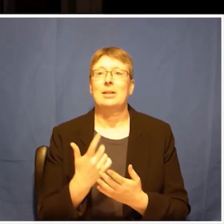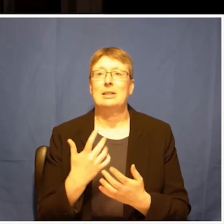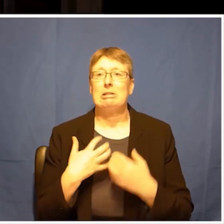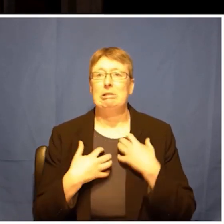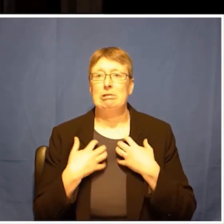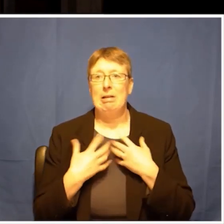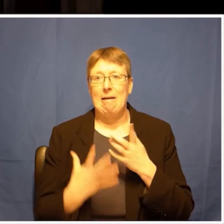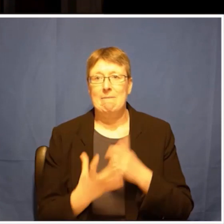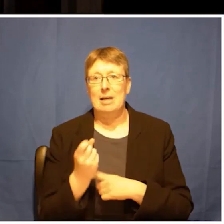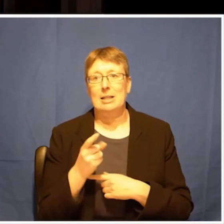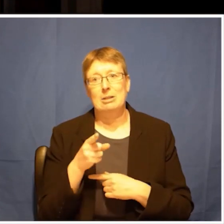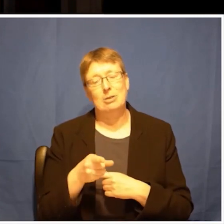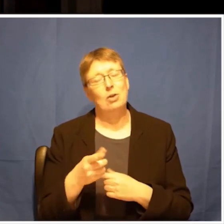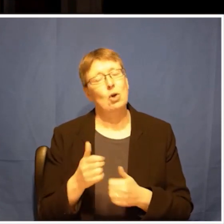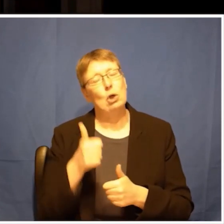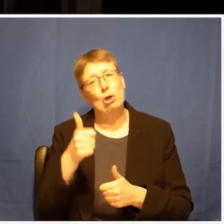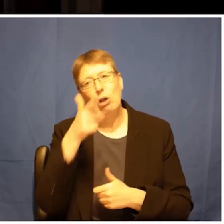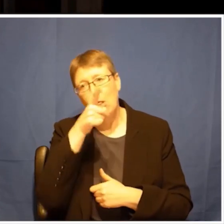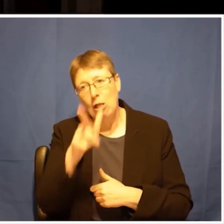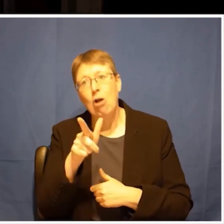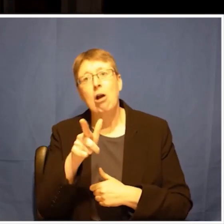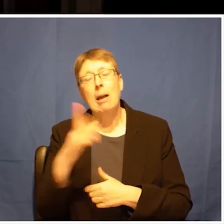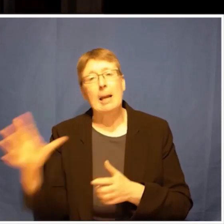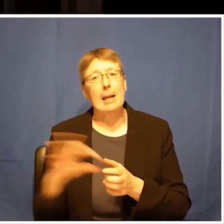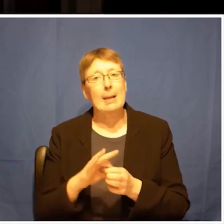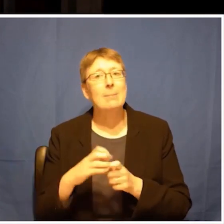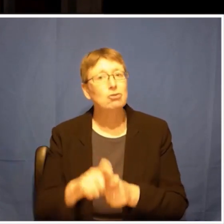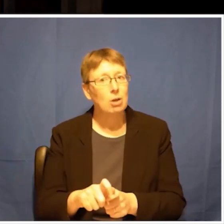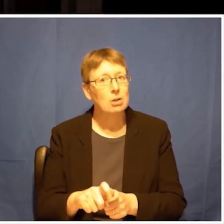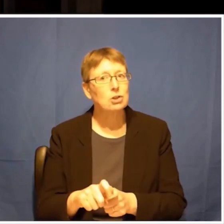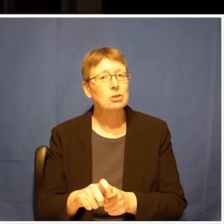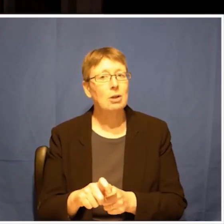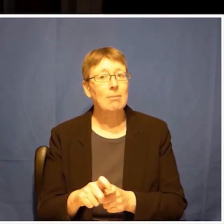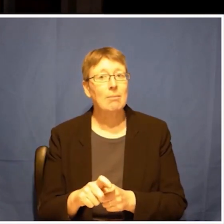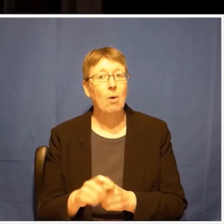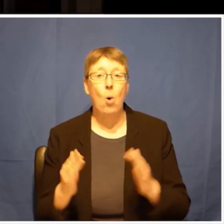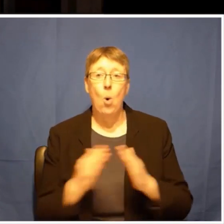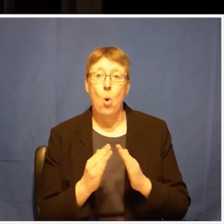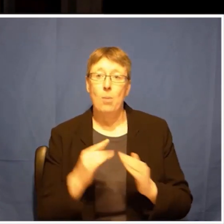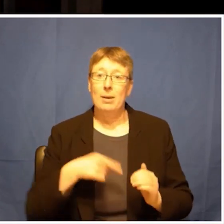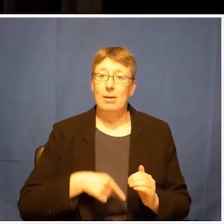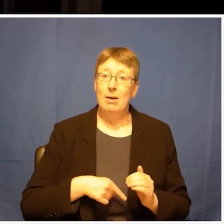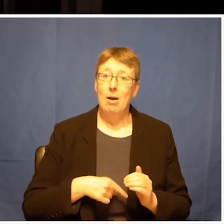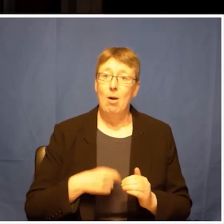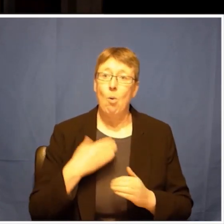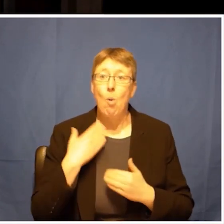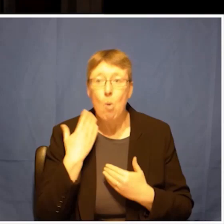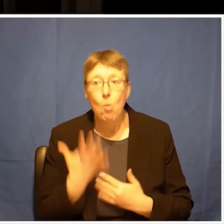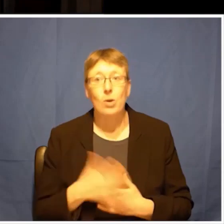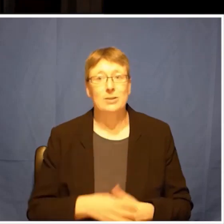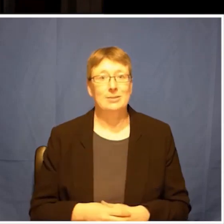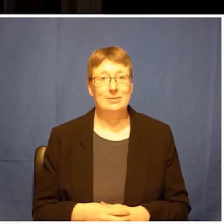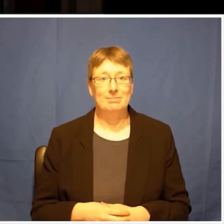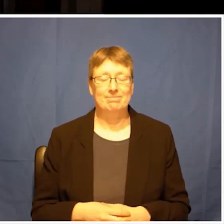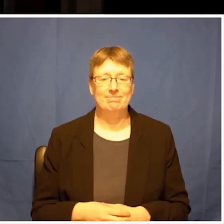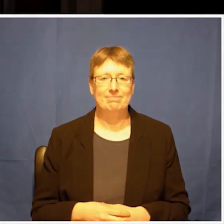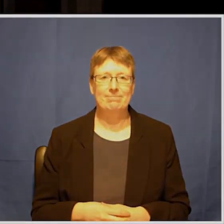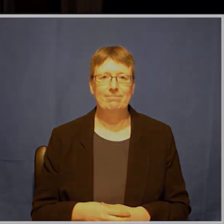see you on your journey. Good luck to everyone. Keep in touch. This is always a home for you, whatever life brings.